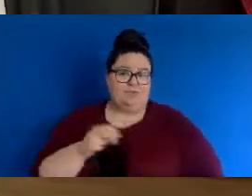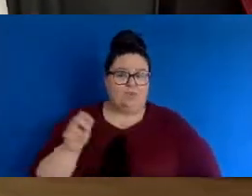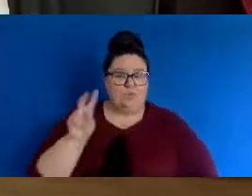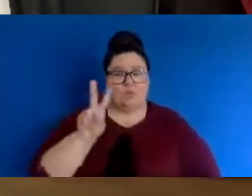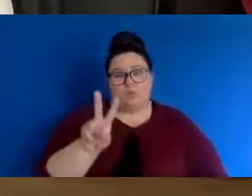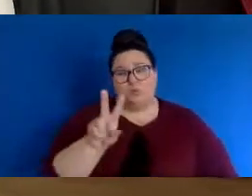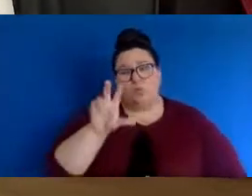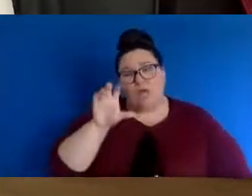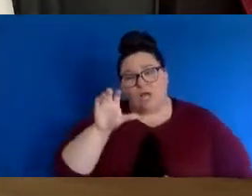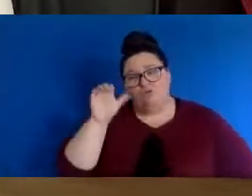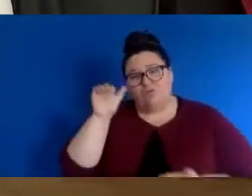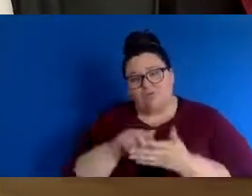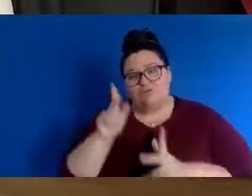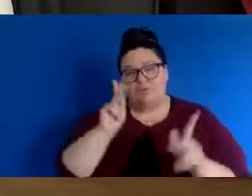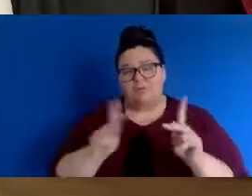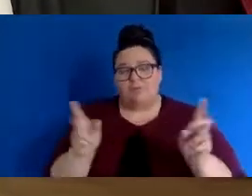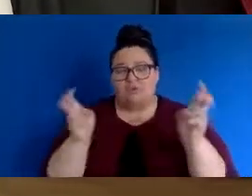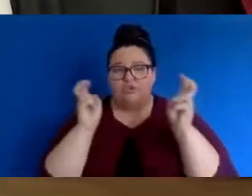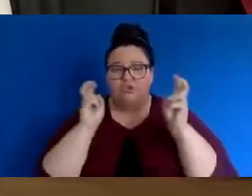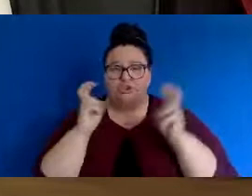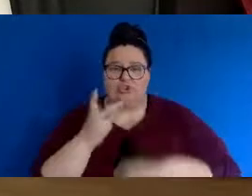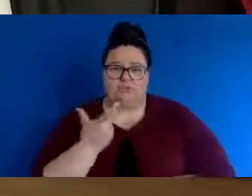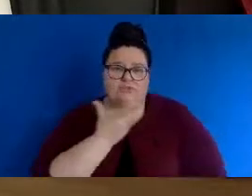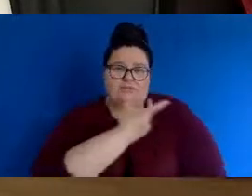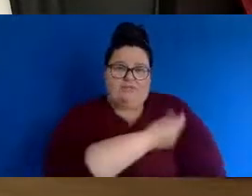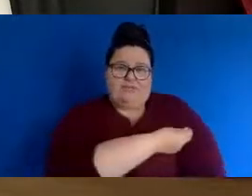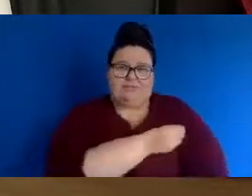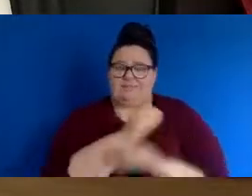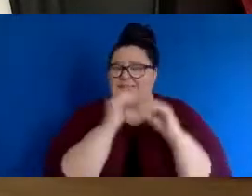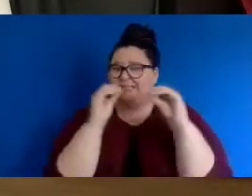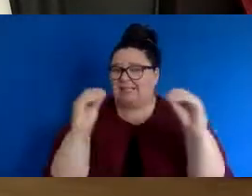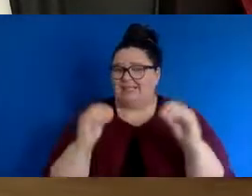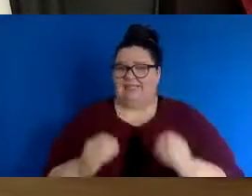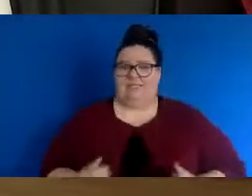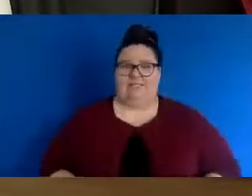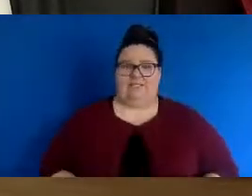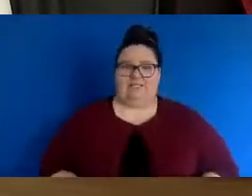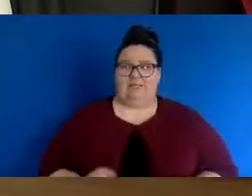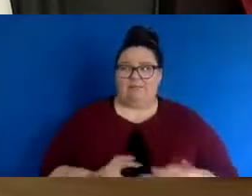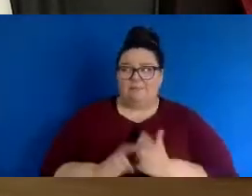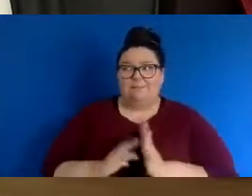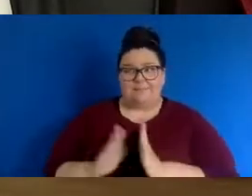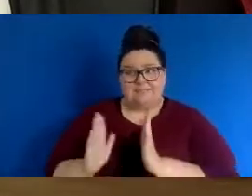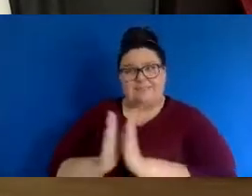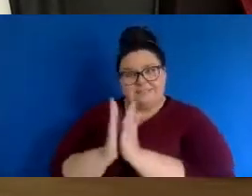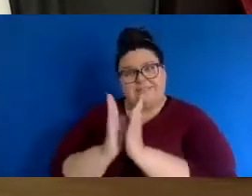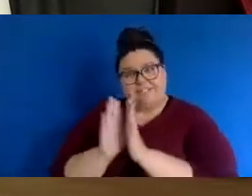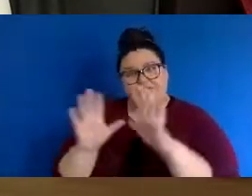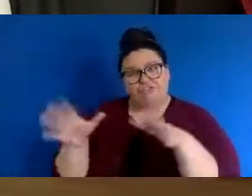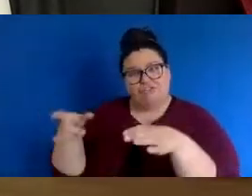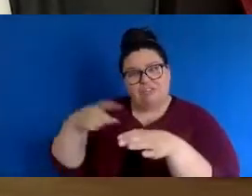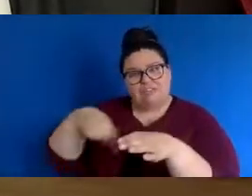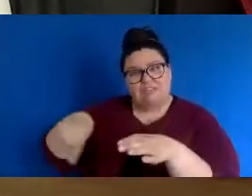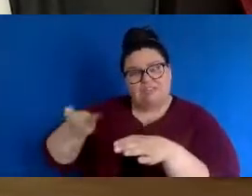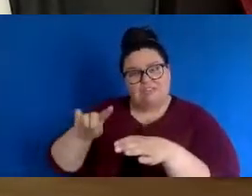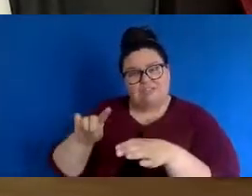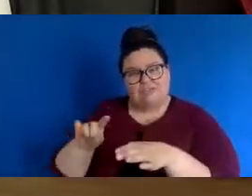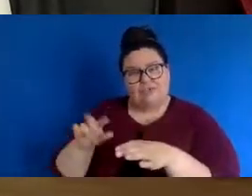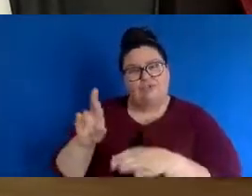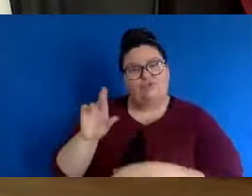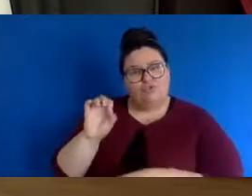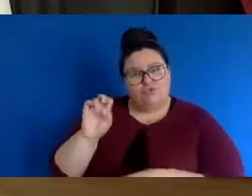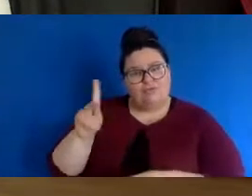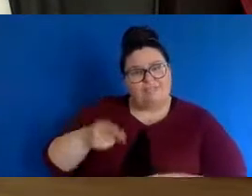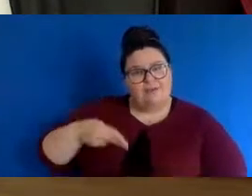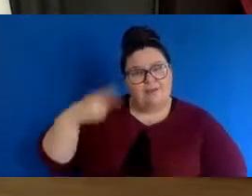New Brunswickers have yet to receive a vaccine, which puts them at a much greater risk of serious illness if